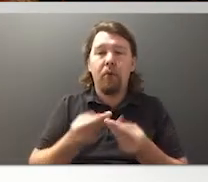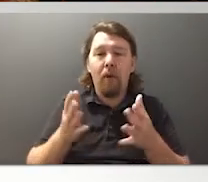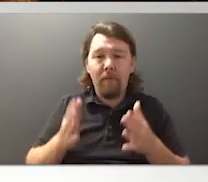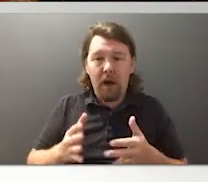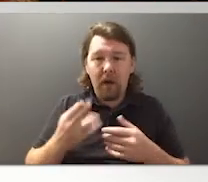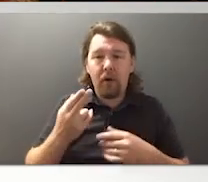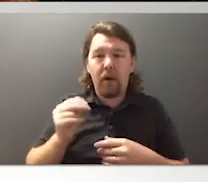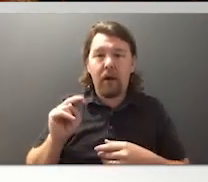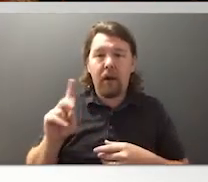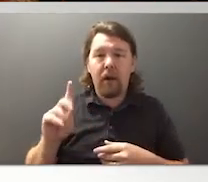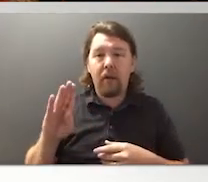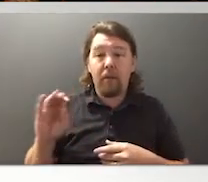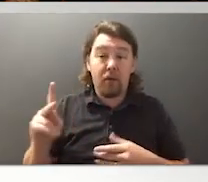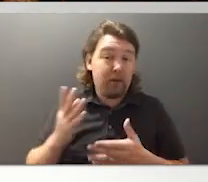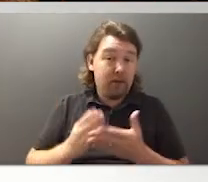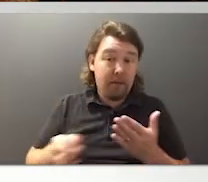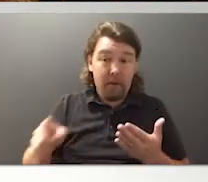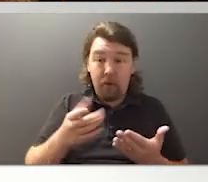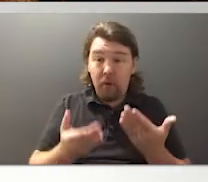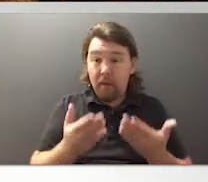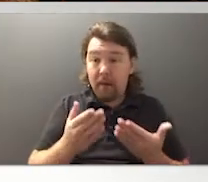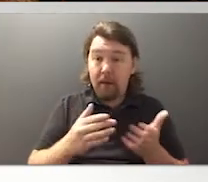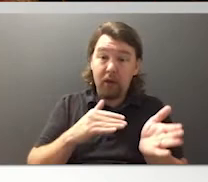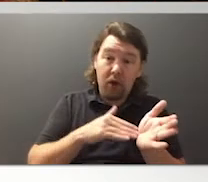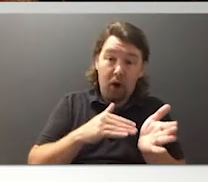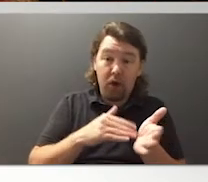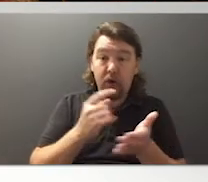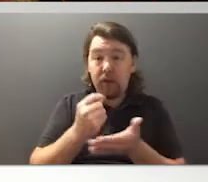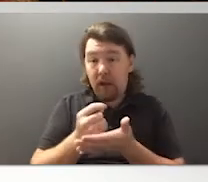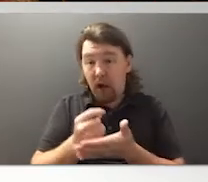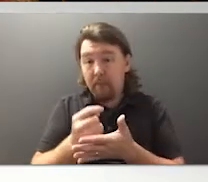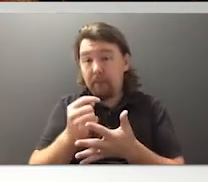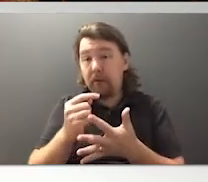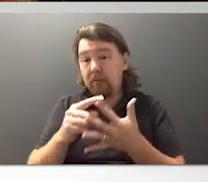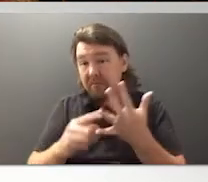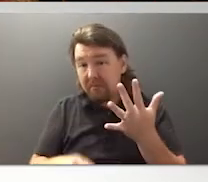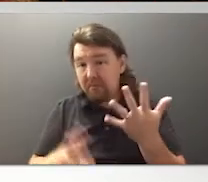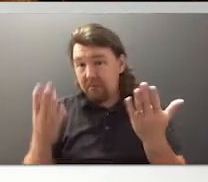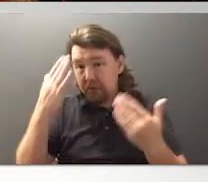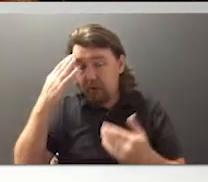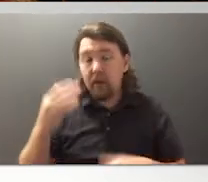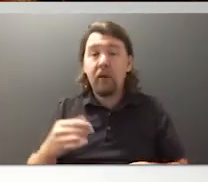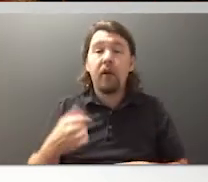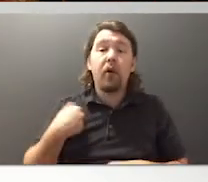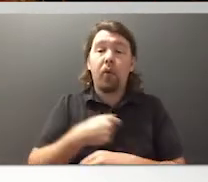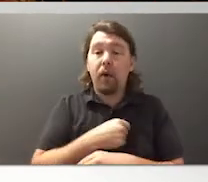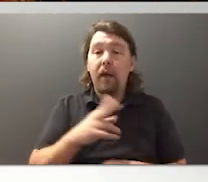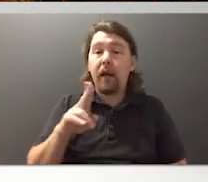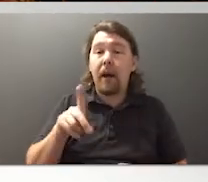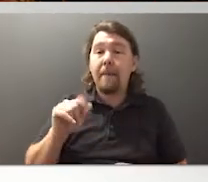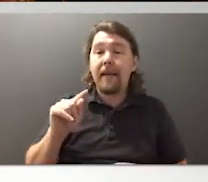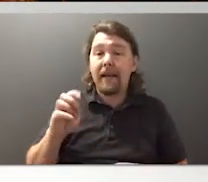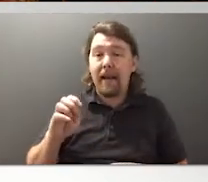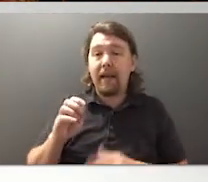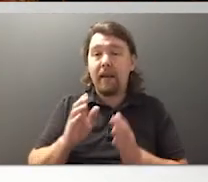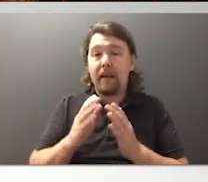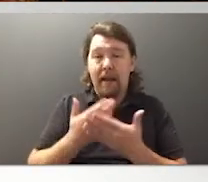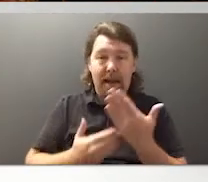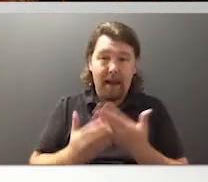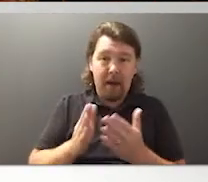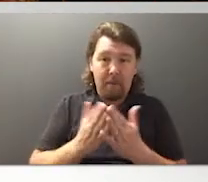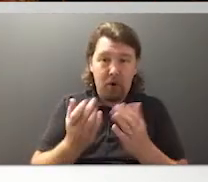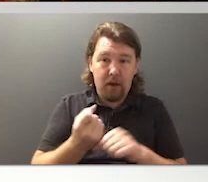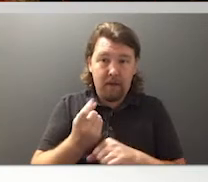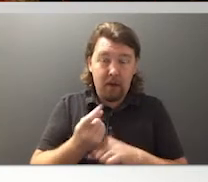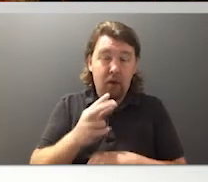may be providers. On our website that we update every year, and usually in July is when the latest version